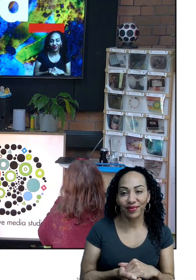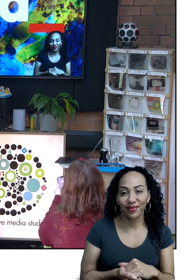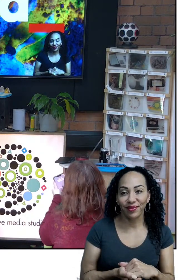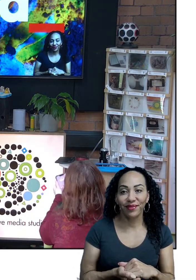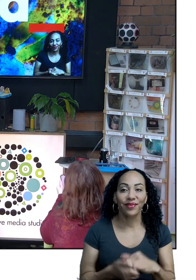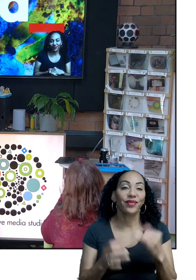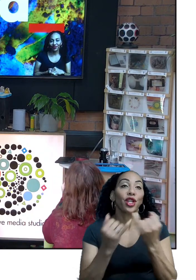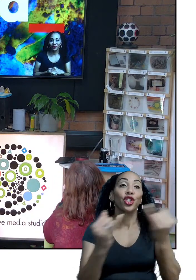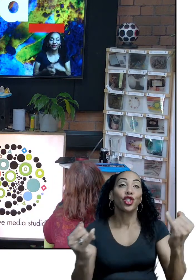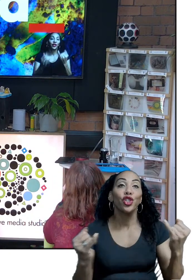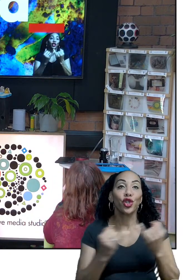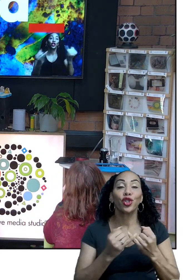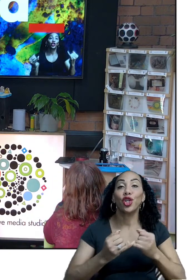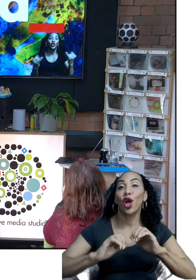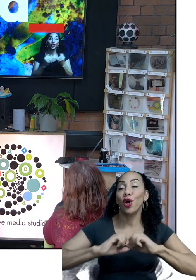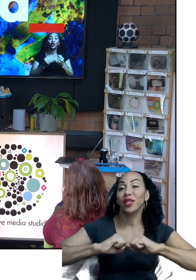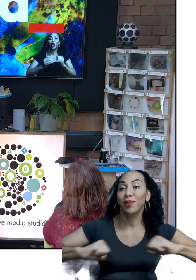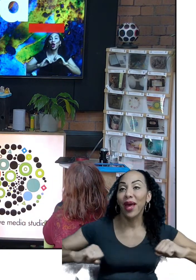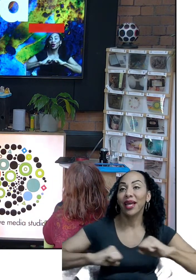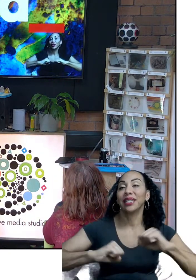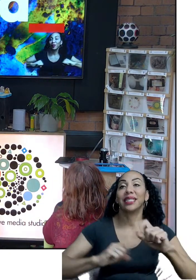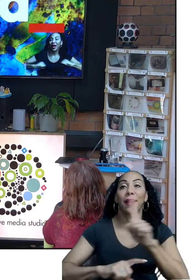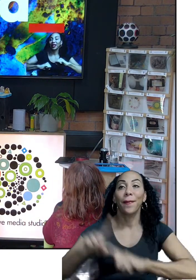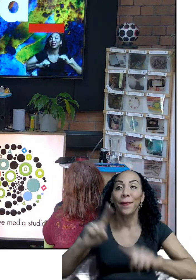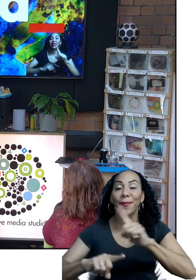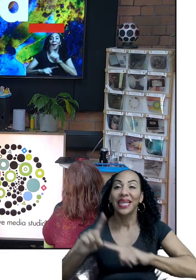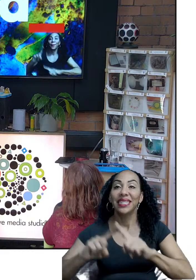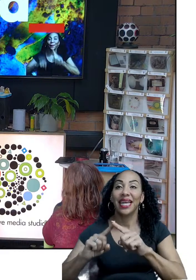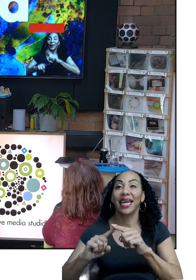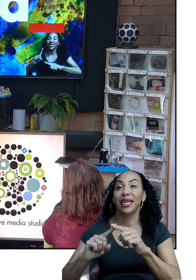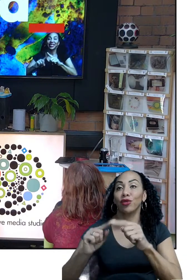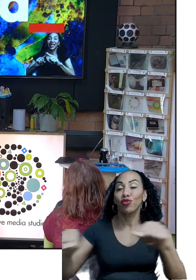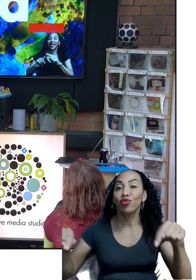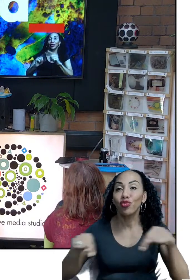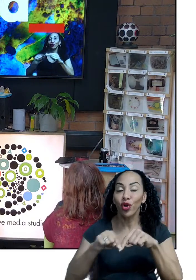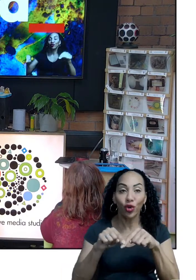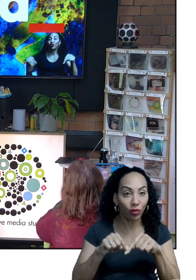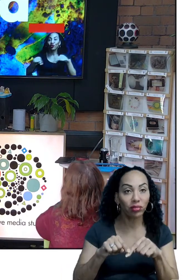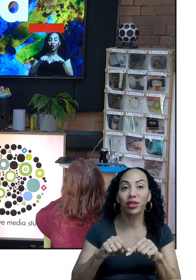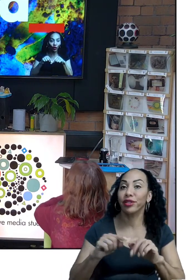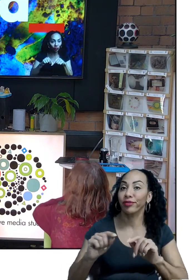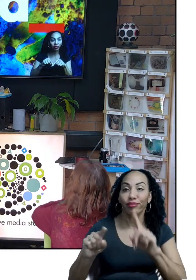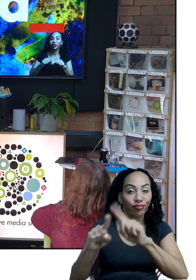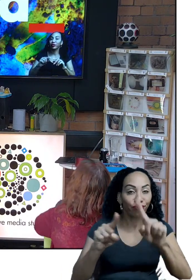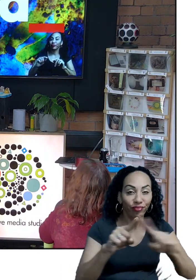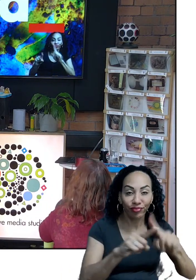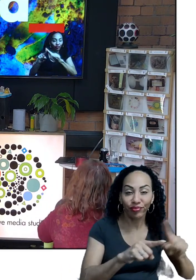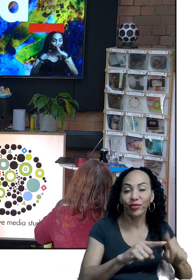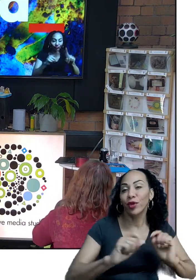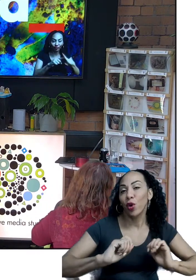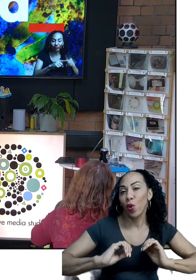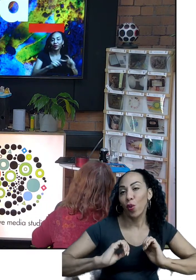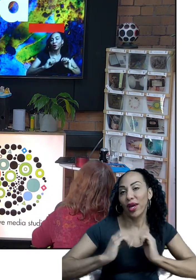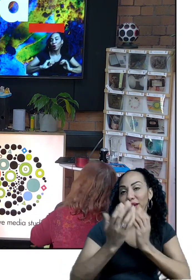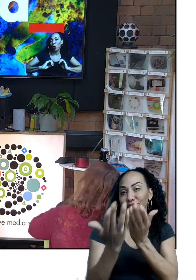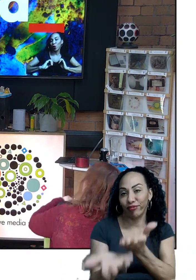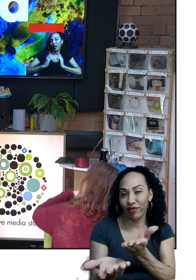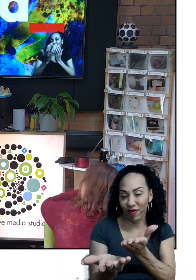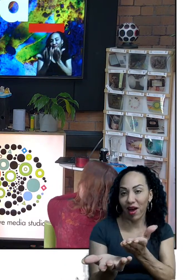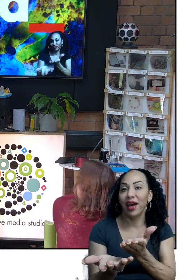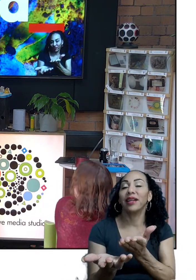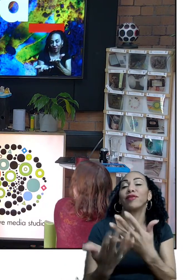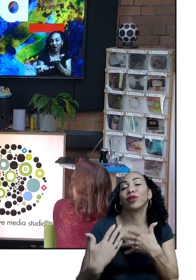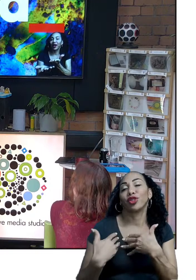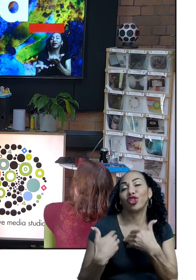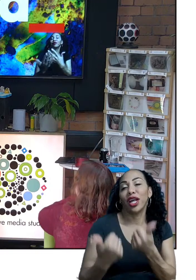space, desks, meeting rooms, events and opportunities, all for free to our residents as part of a spirit of generosity and mutual exchange. And most of